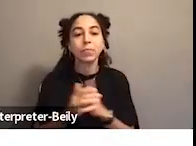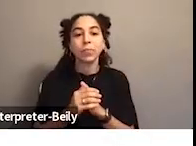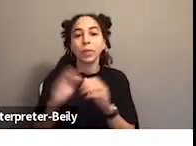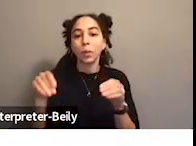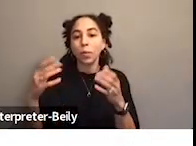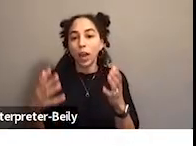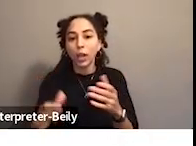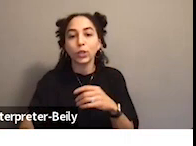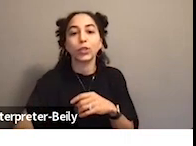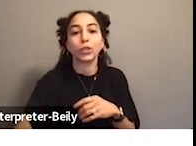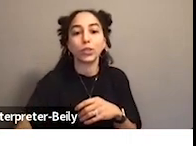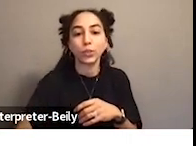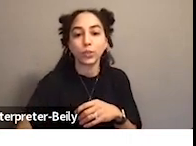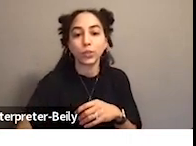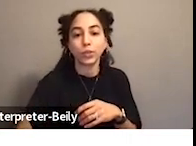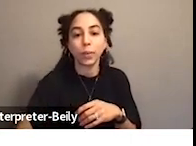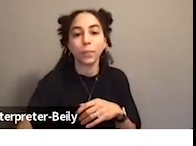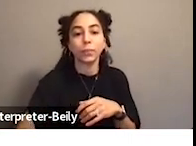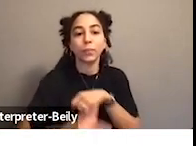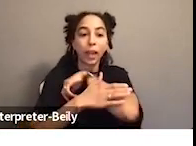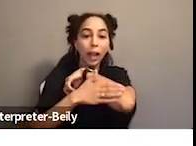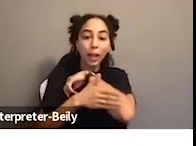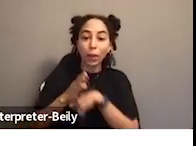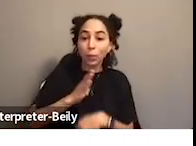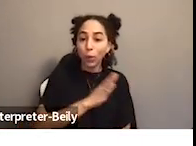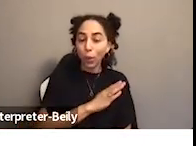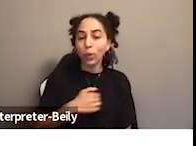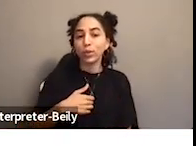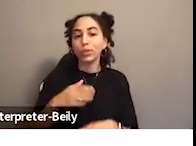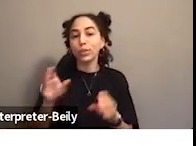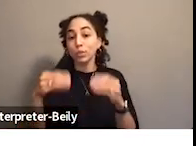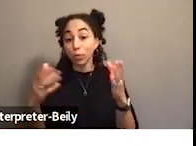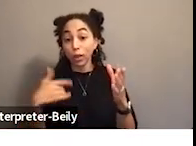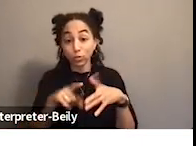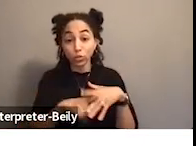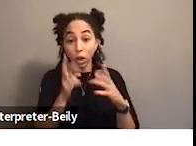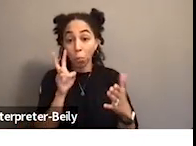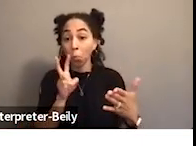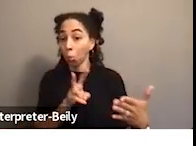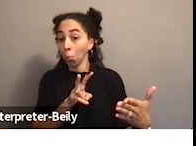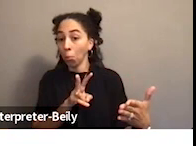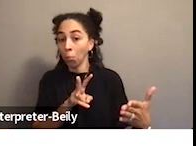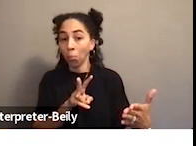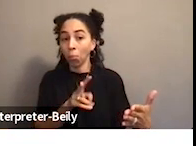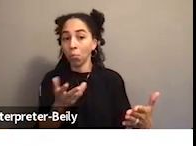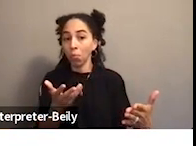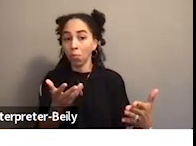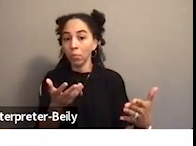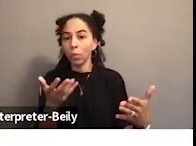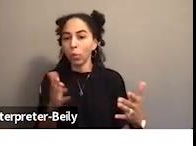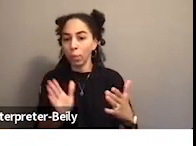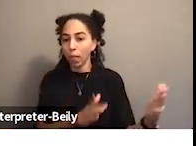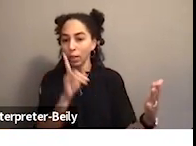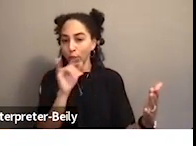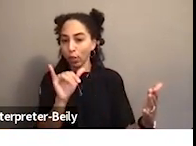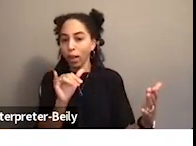providers, county boards, and providers are starting to get a glimpse at, what those plans look